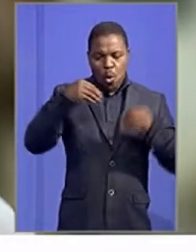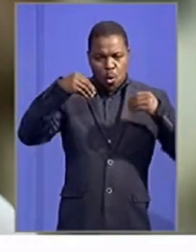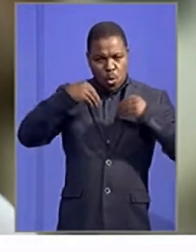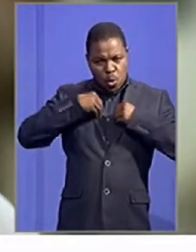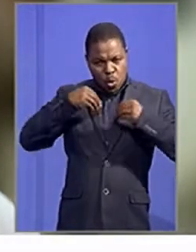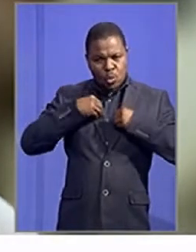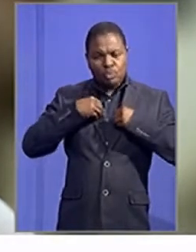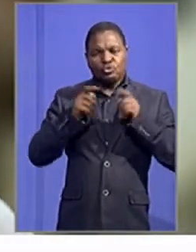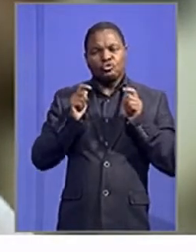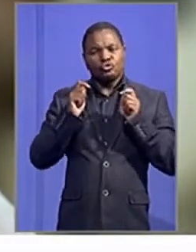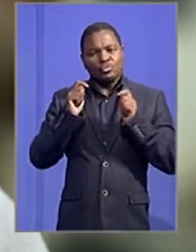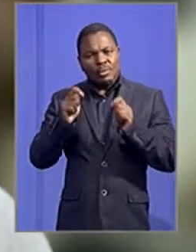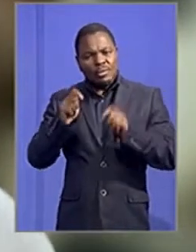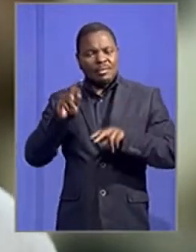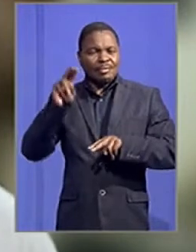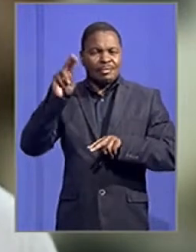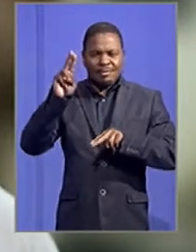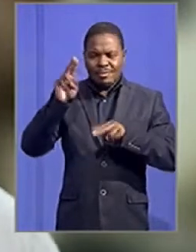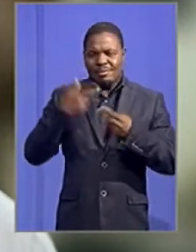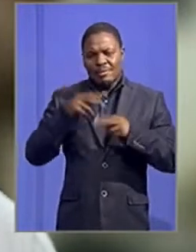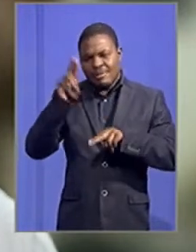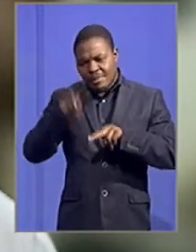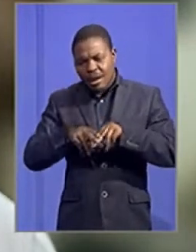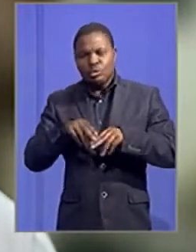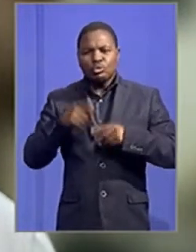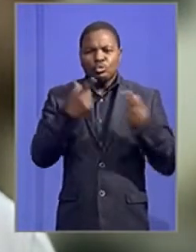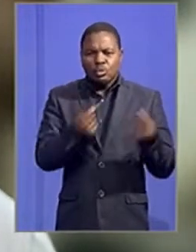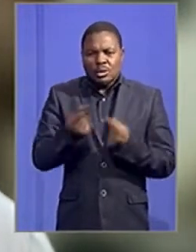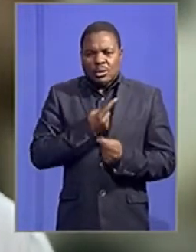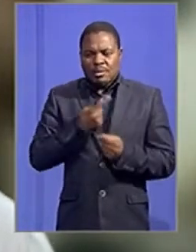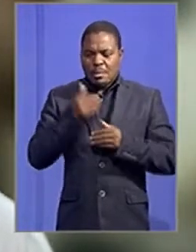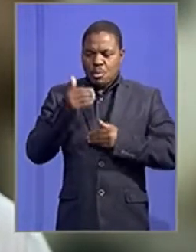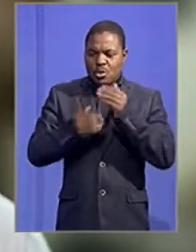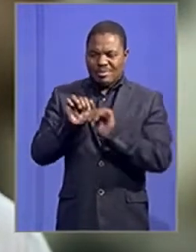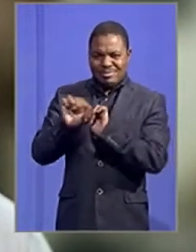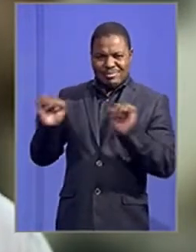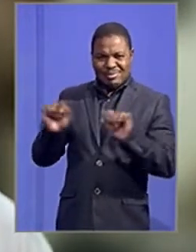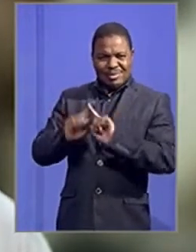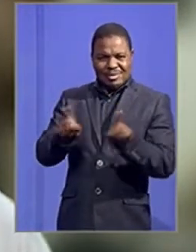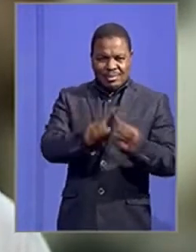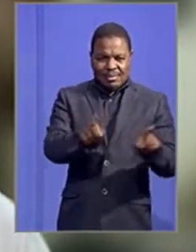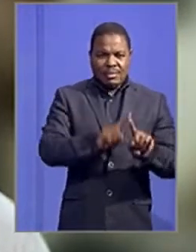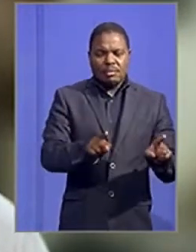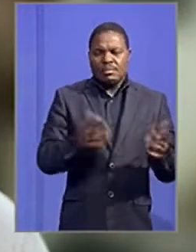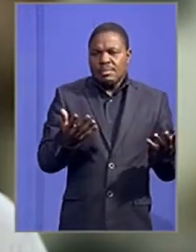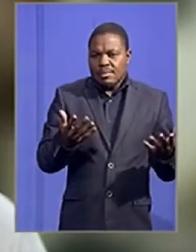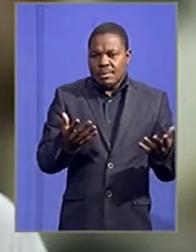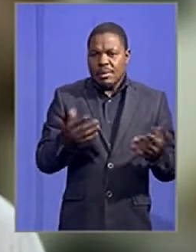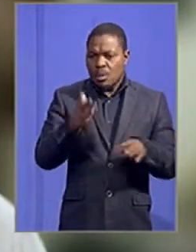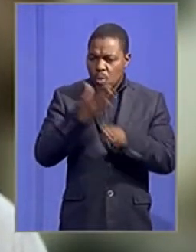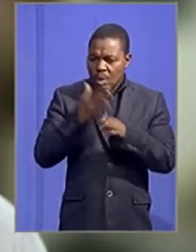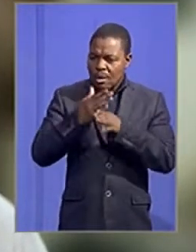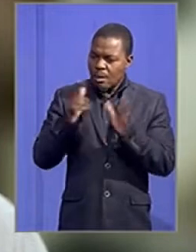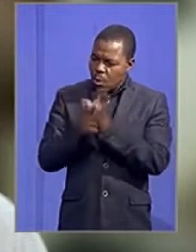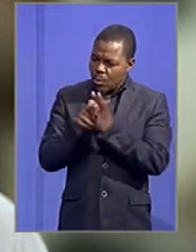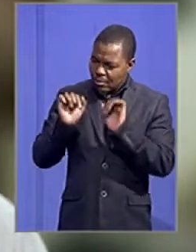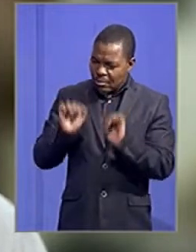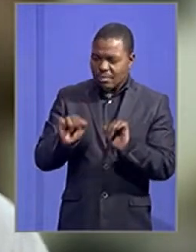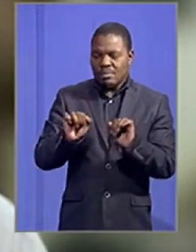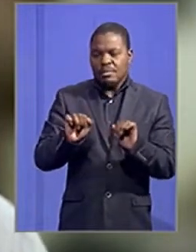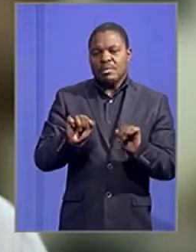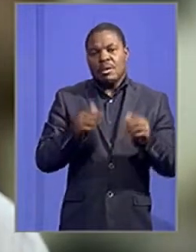Some do it better than others. They process them in a way that works for them and it works within the laws of the country